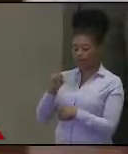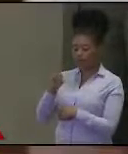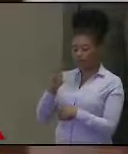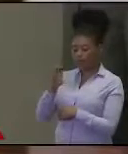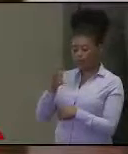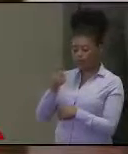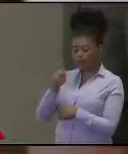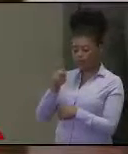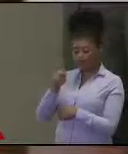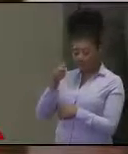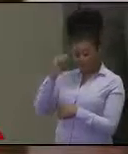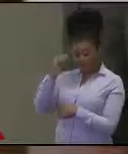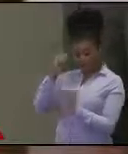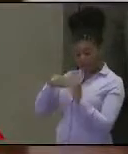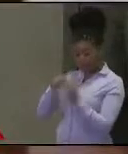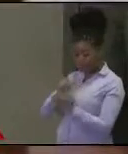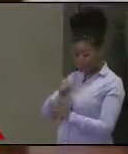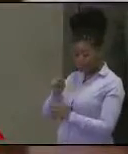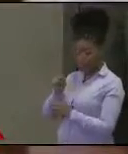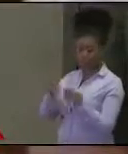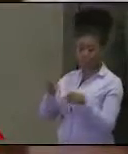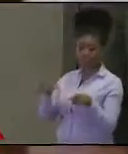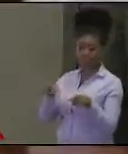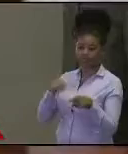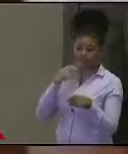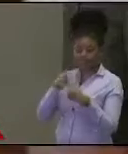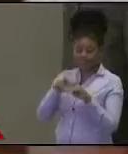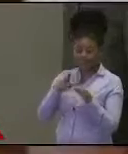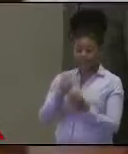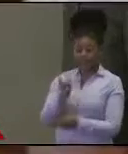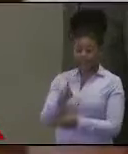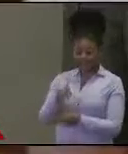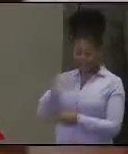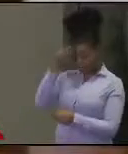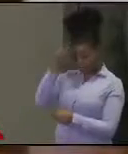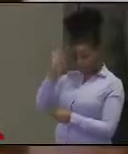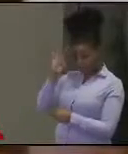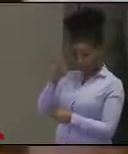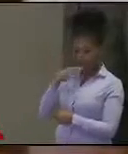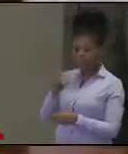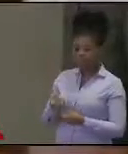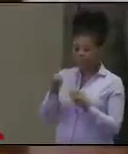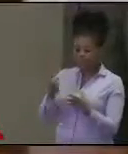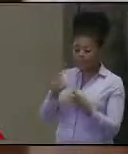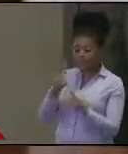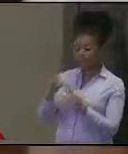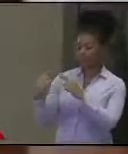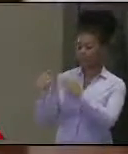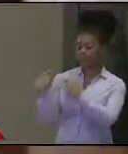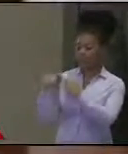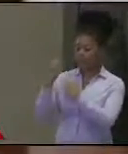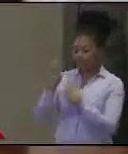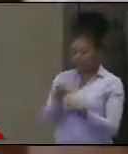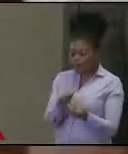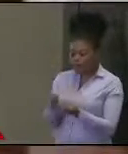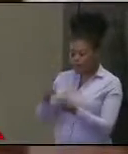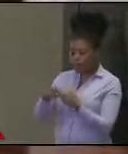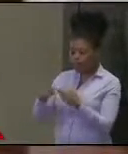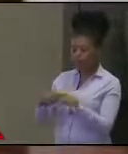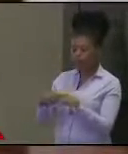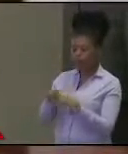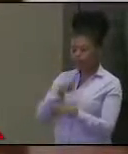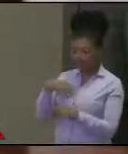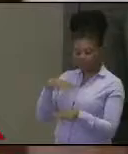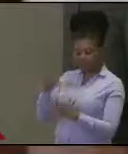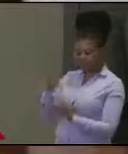about those people. Into enzima ke bakwarhulumente kukuba sive sinika abantu i-responsibility yosolve problems abangenazo